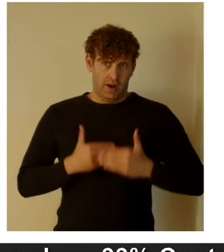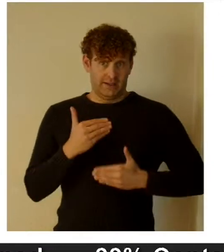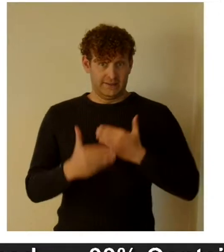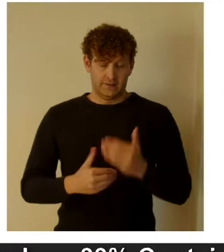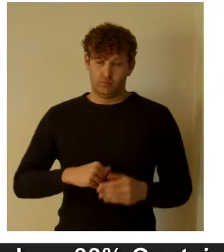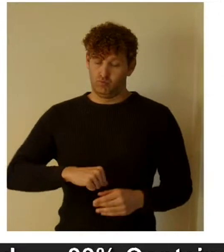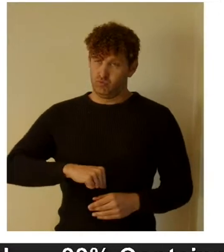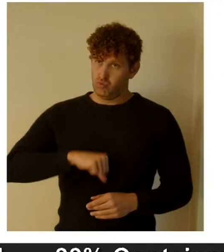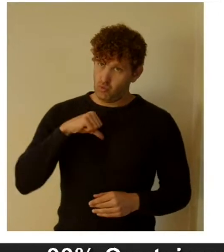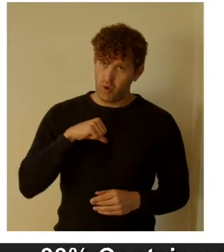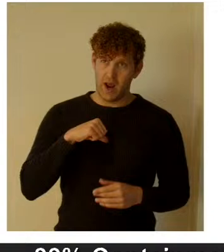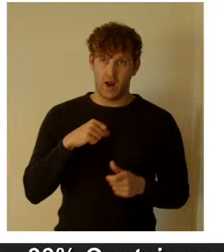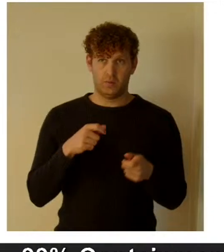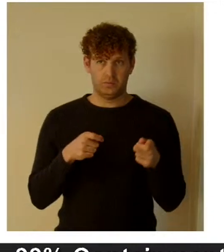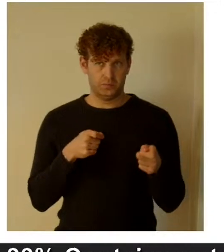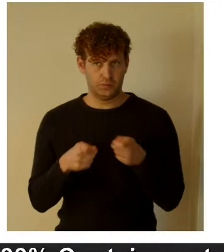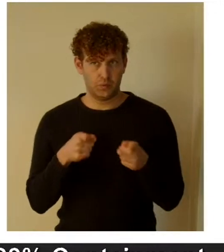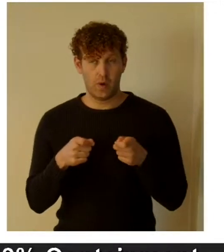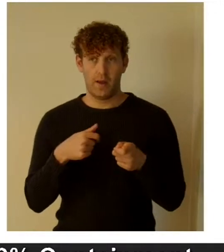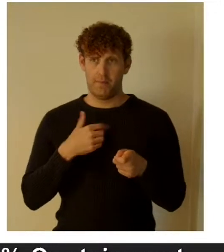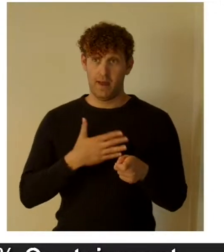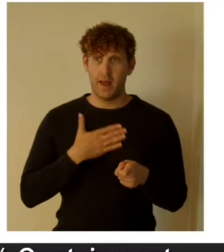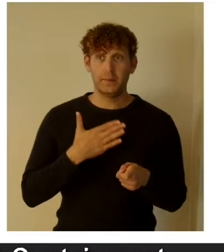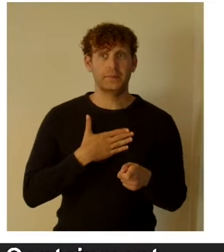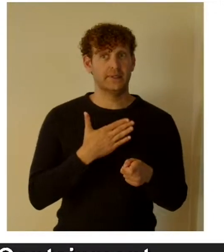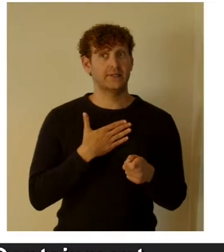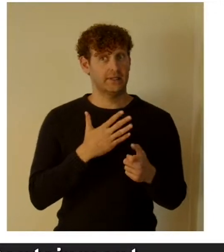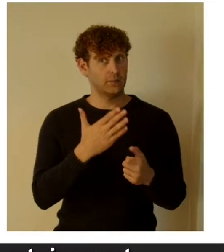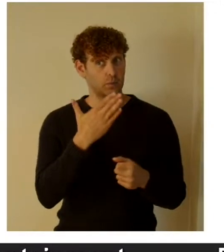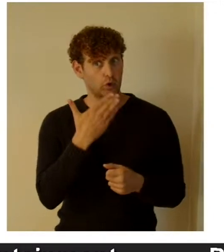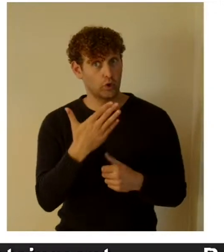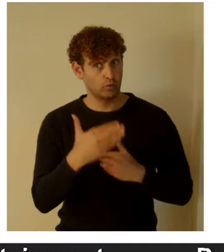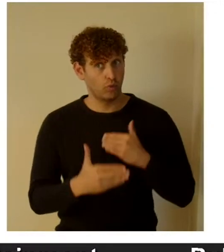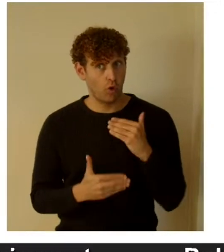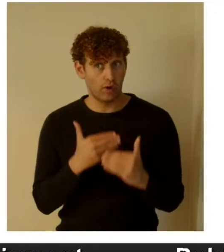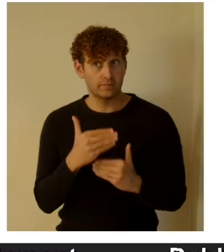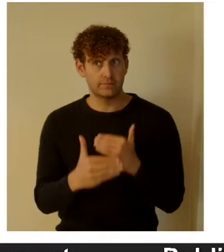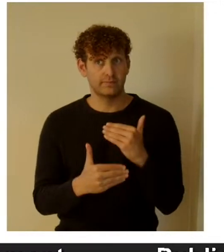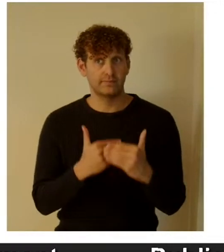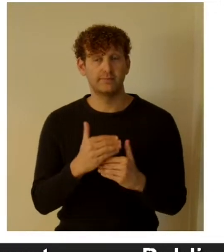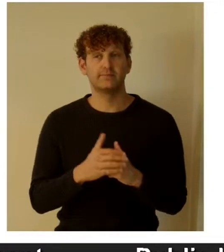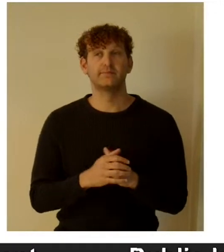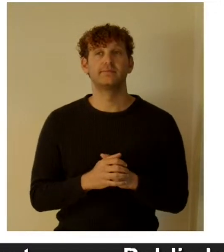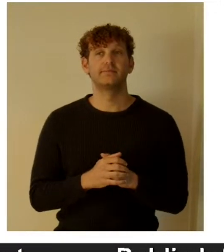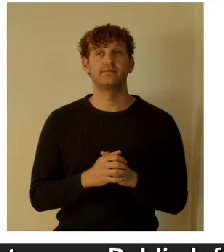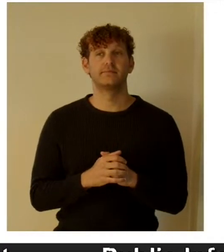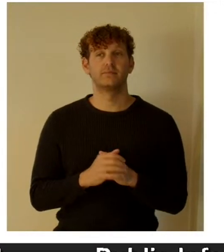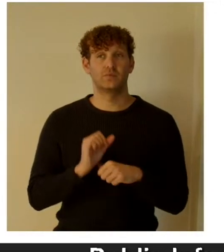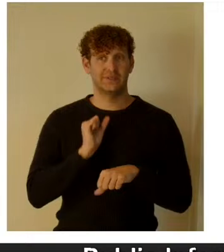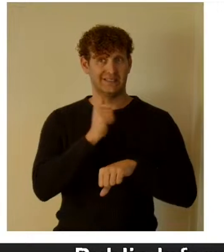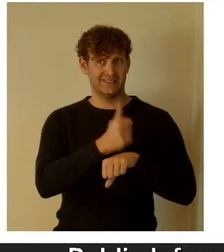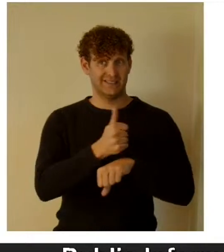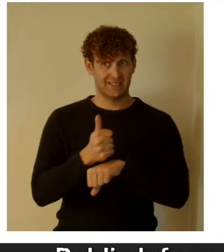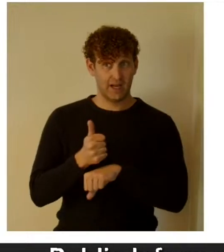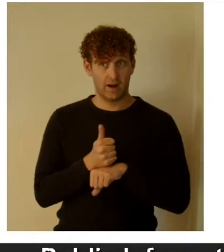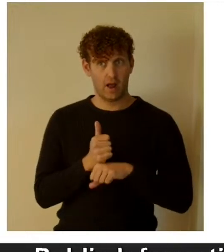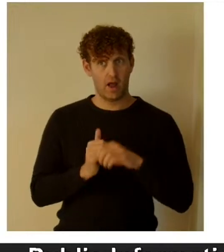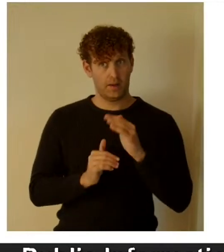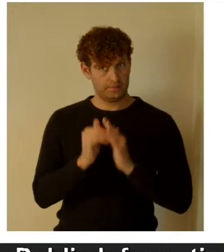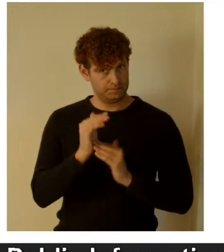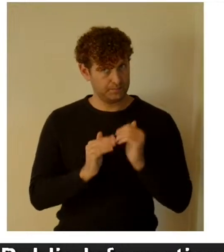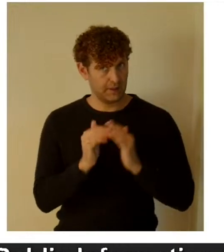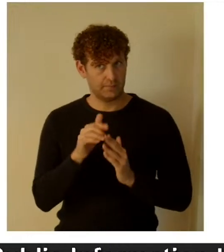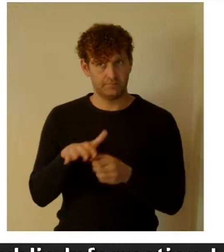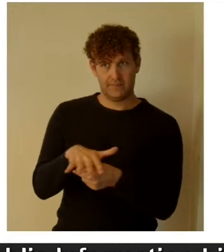and I'm happy to tell you that it's a good process and one in which we'll leave you with a buildable pad, and that will then commence the process